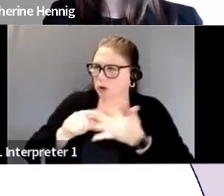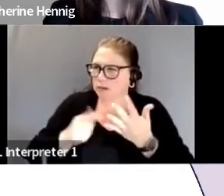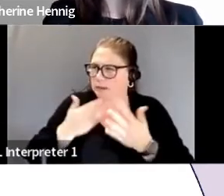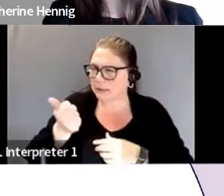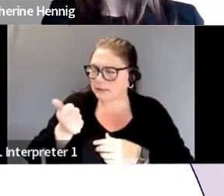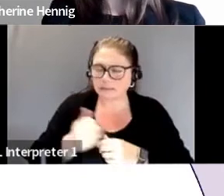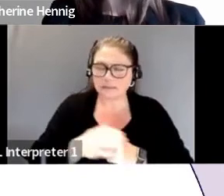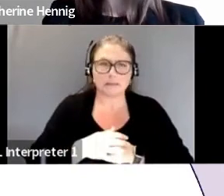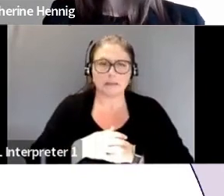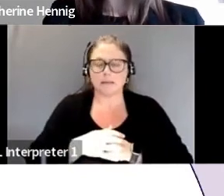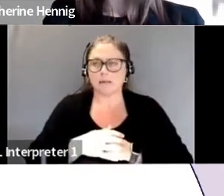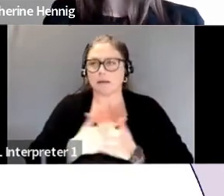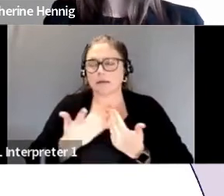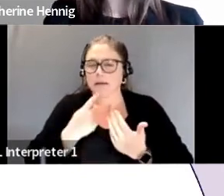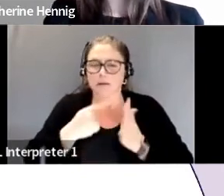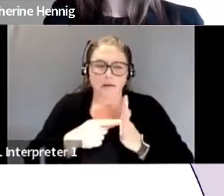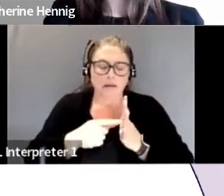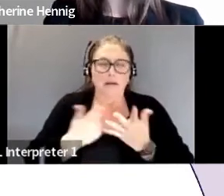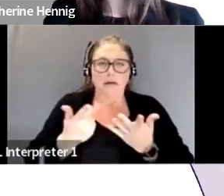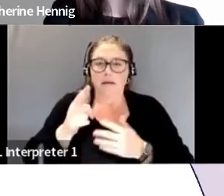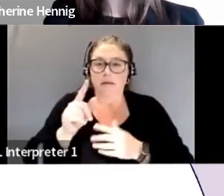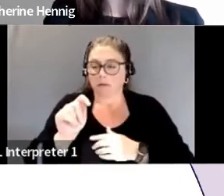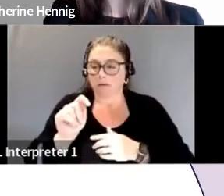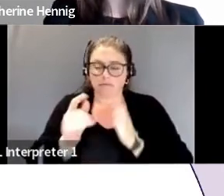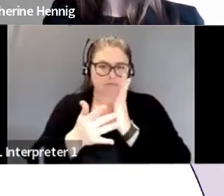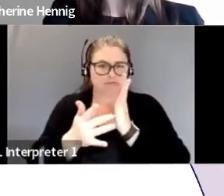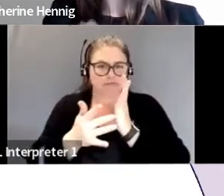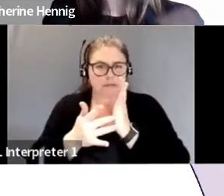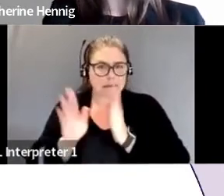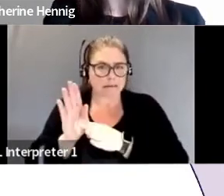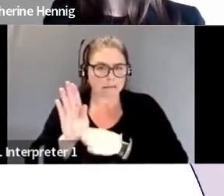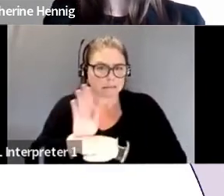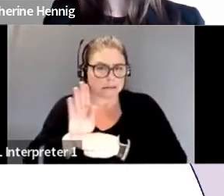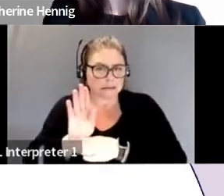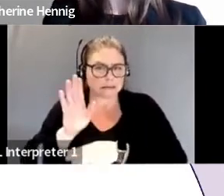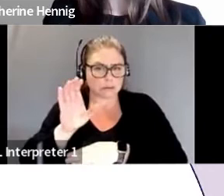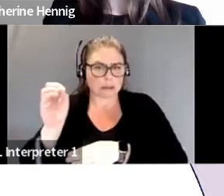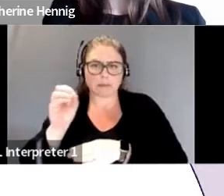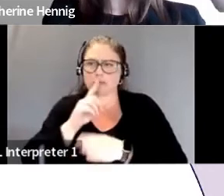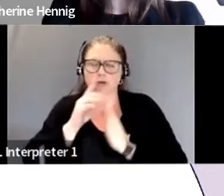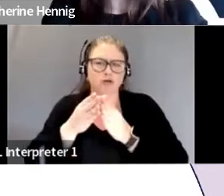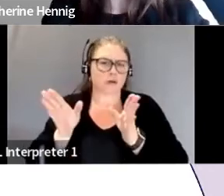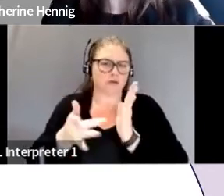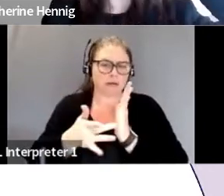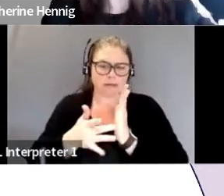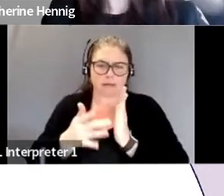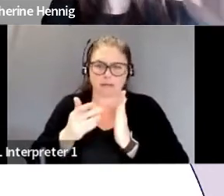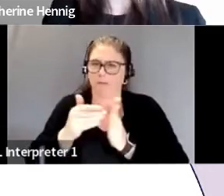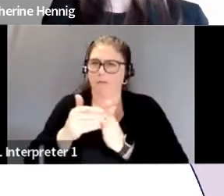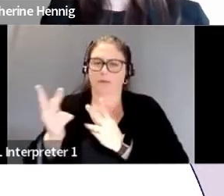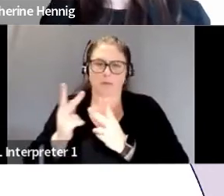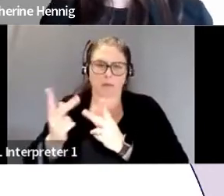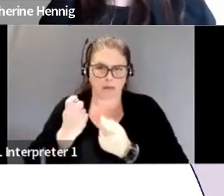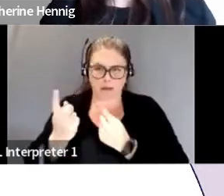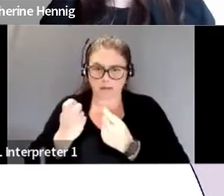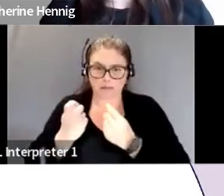about grants for tech-related companies specifically, but also just tech in general. One of my personal favorite grants to